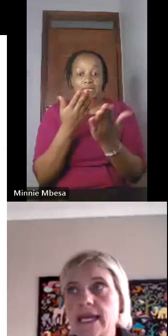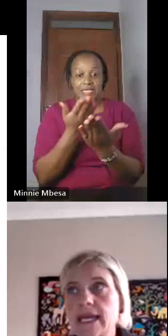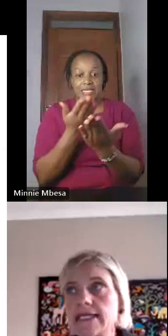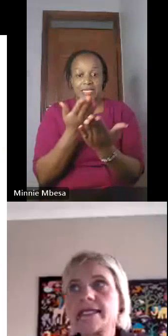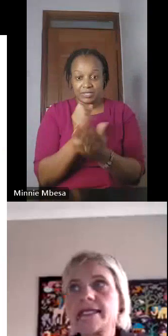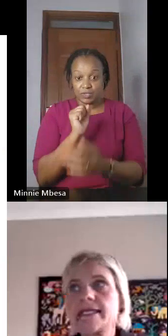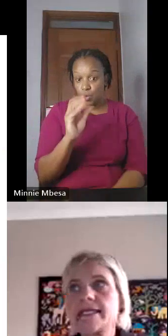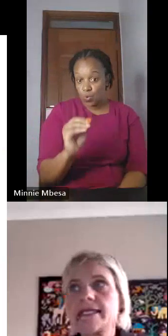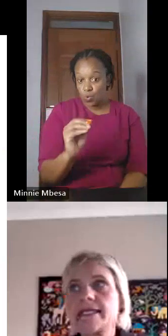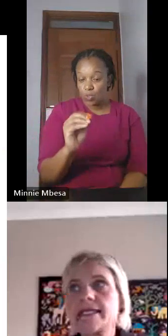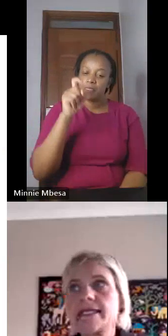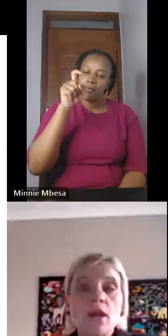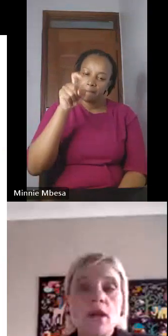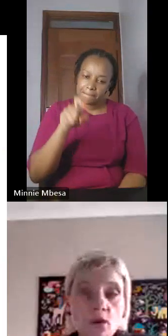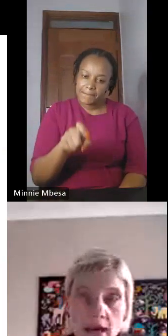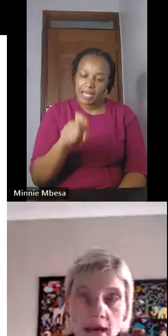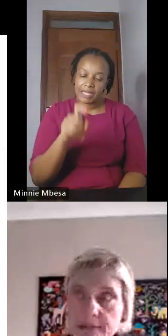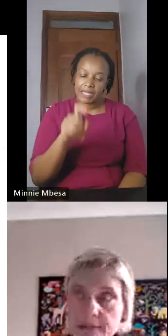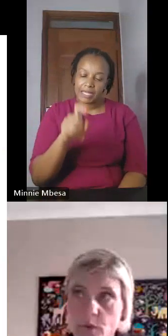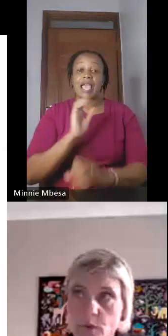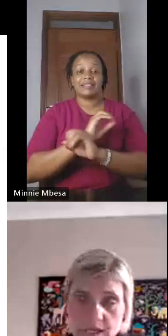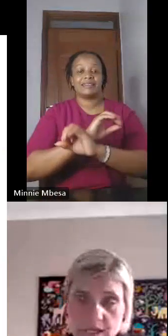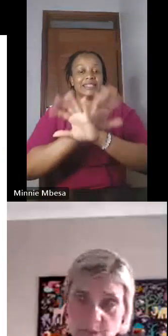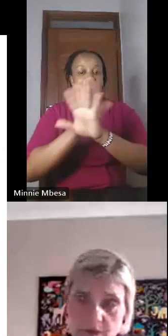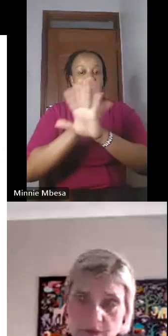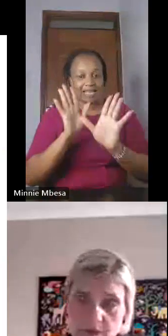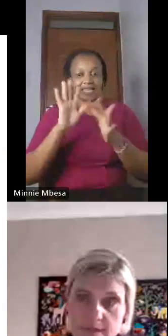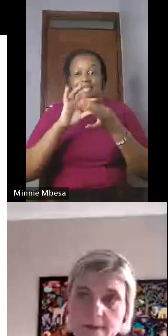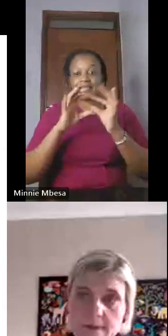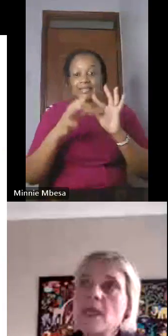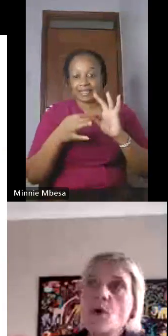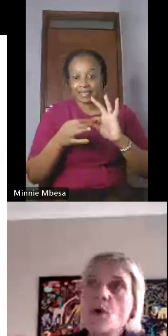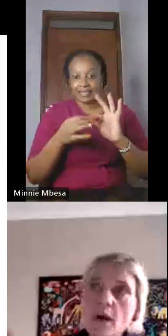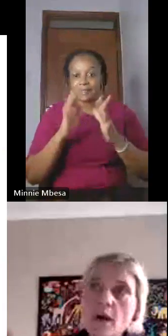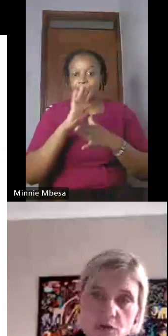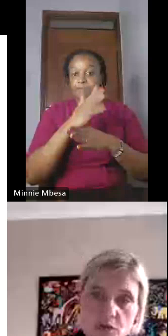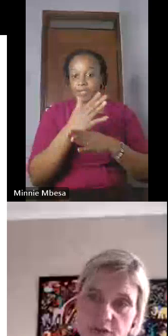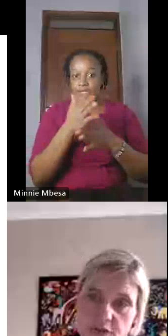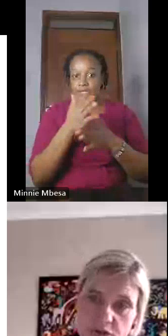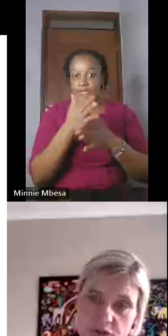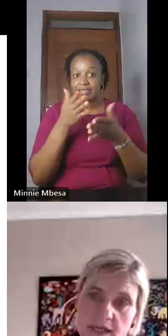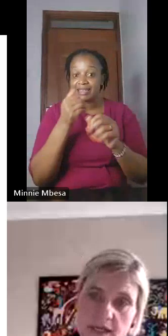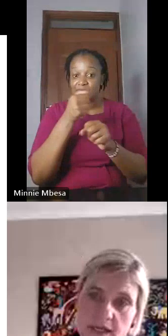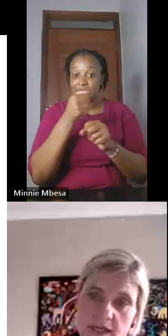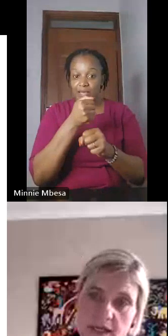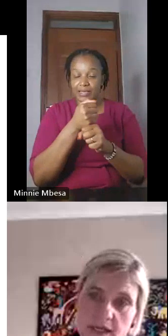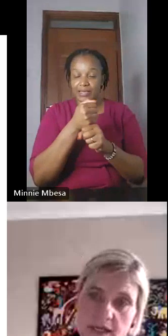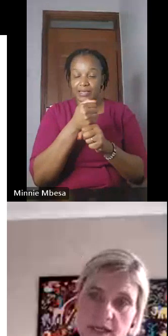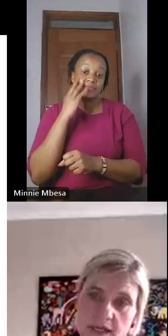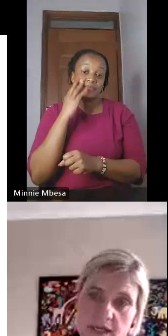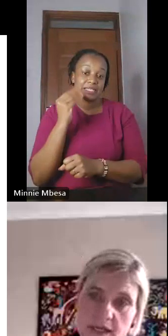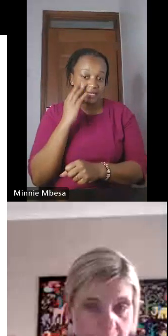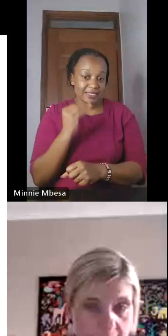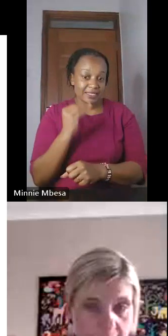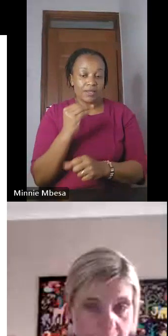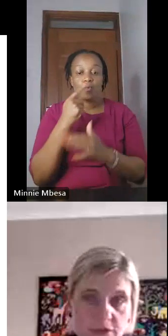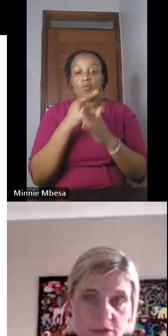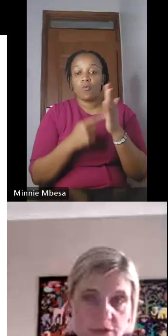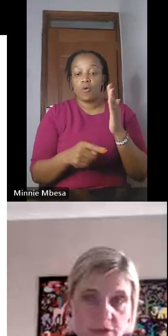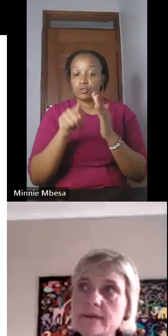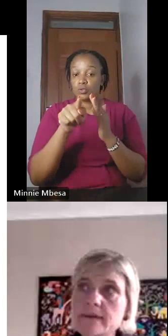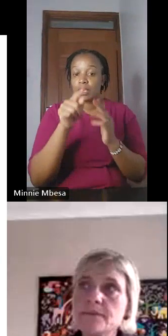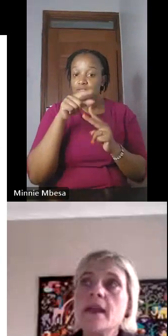be a clear link between your current work experience, what you are choosing to study